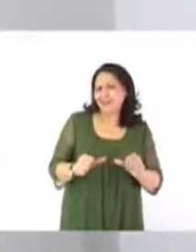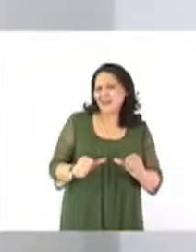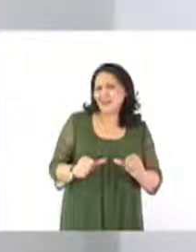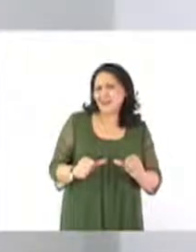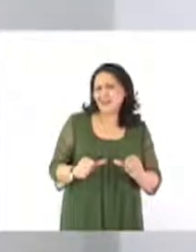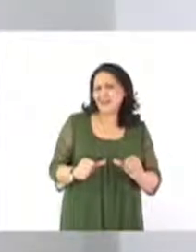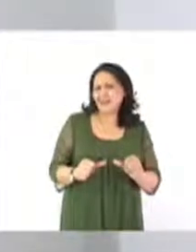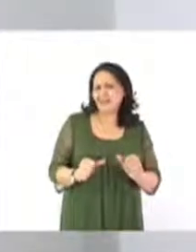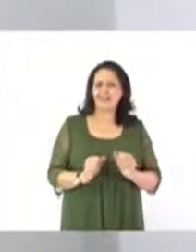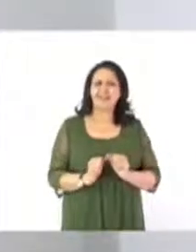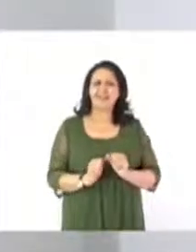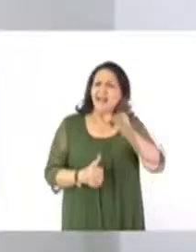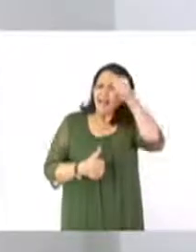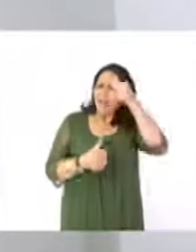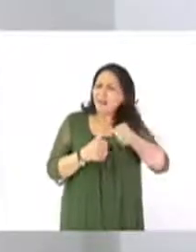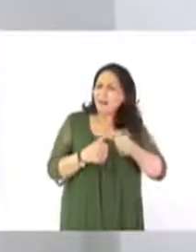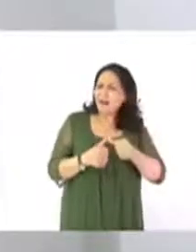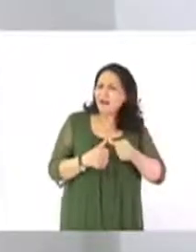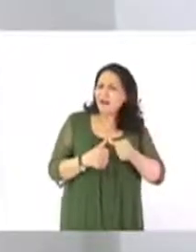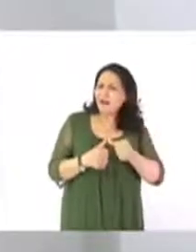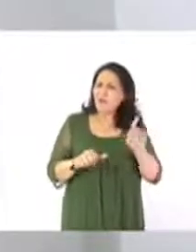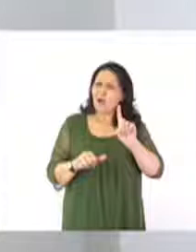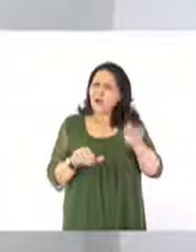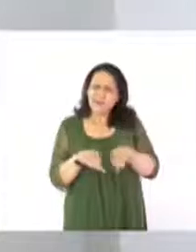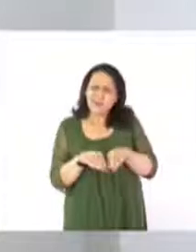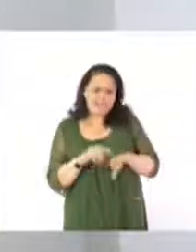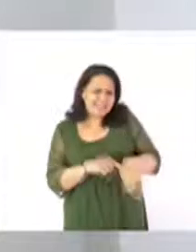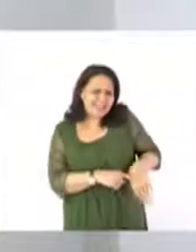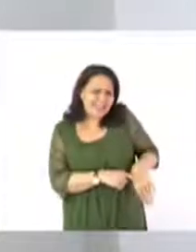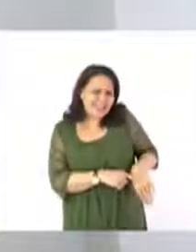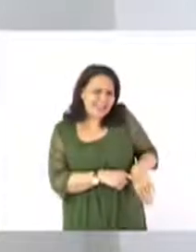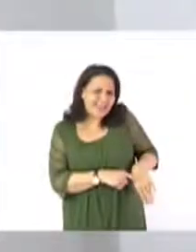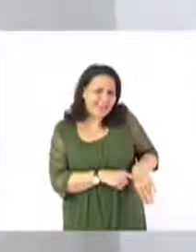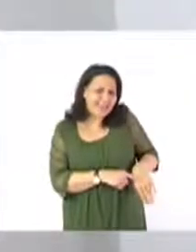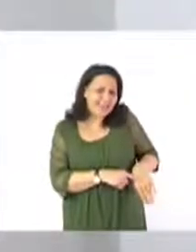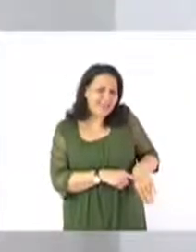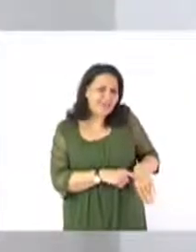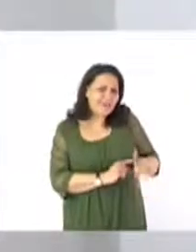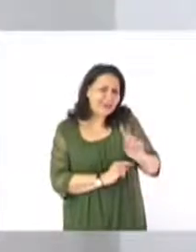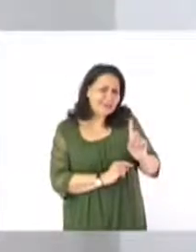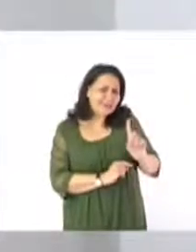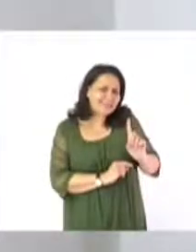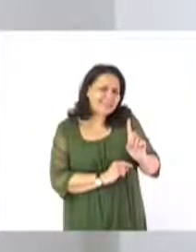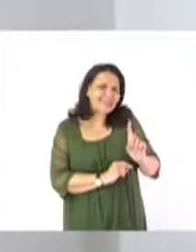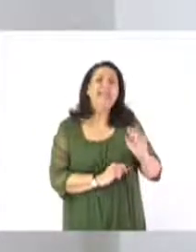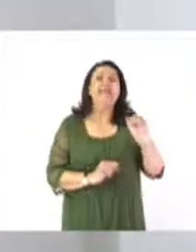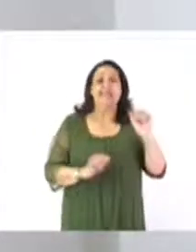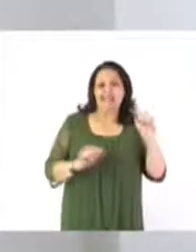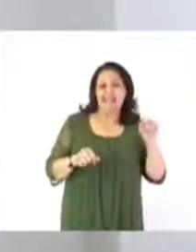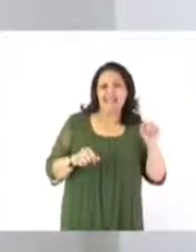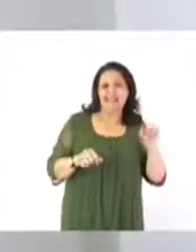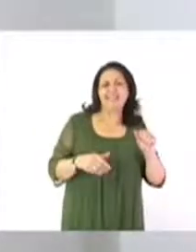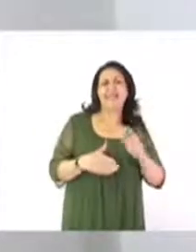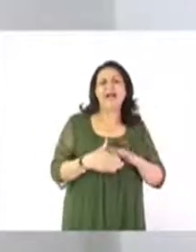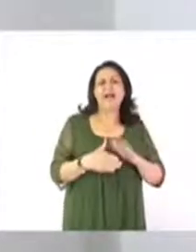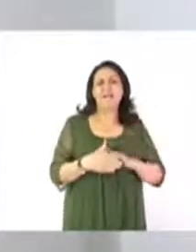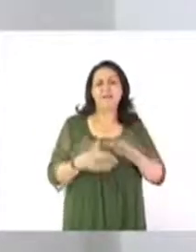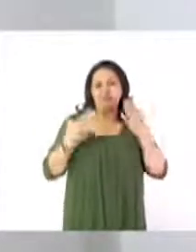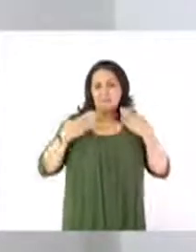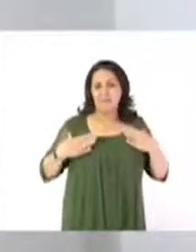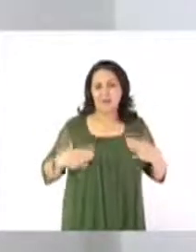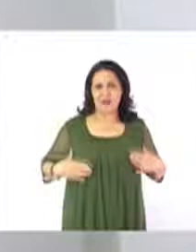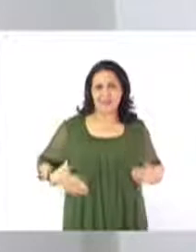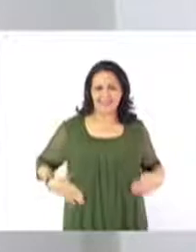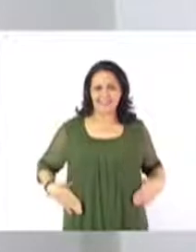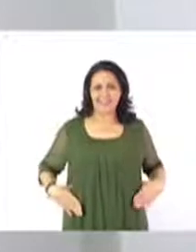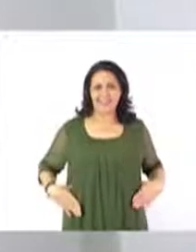want us to remember what we did yesterday in yesterday's lesson. Yes, it was about our bodies and how